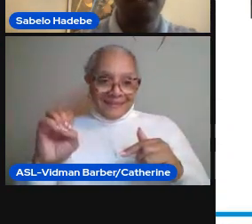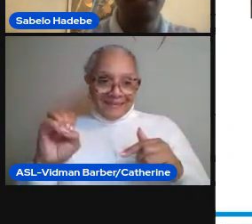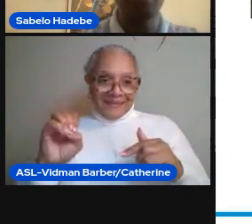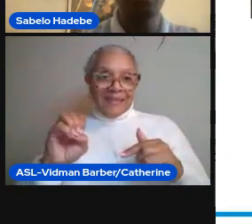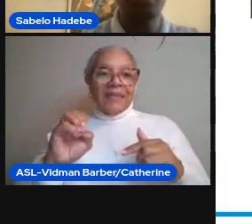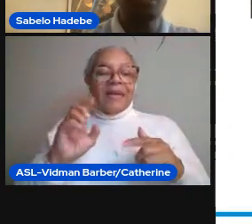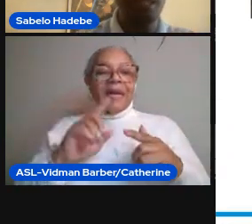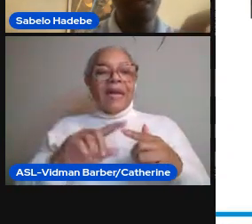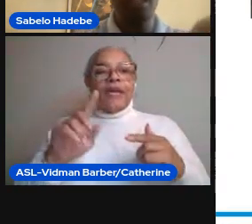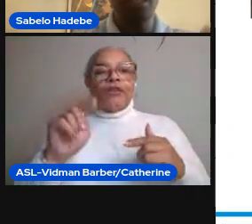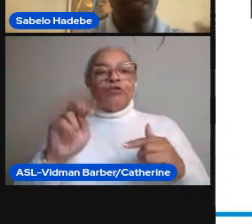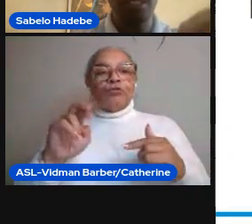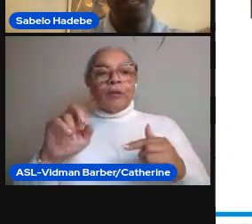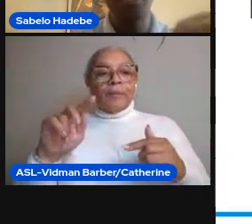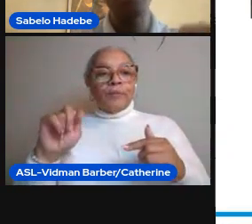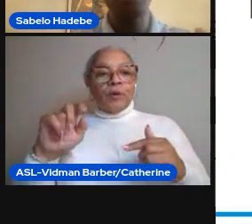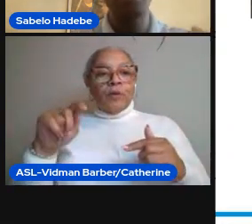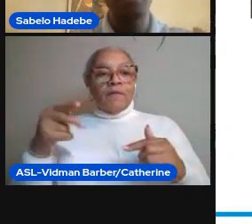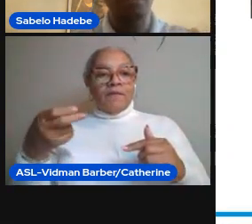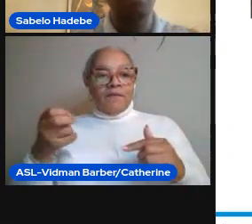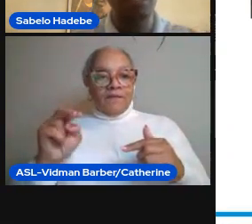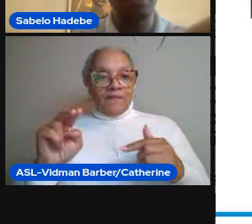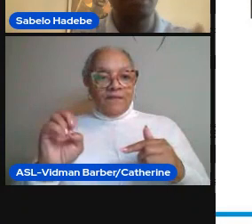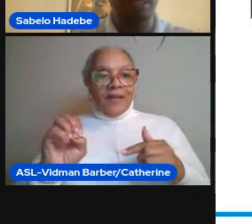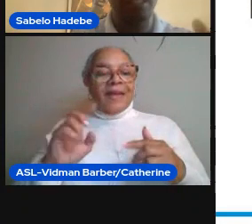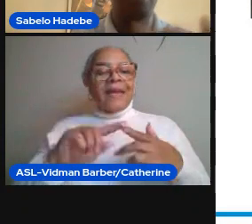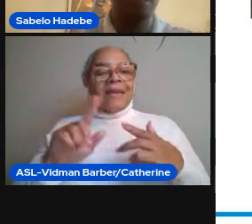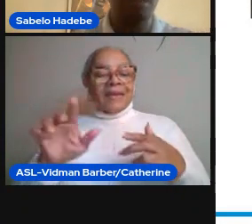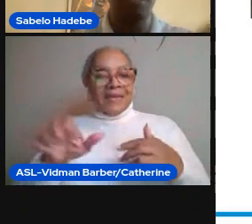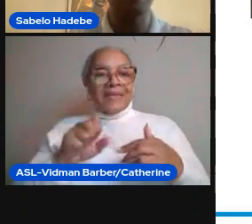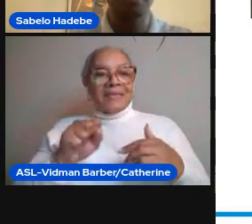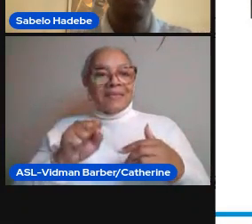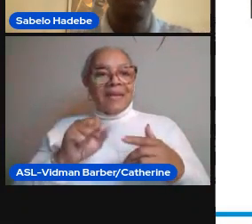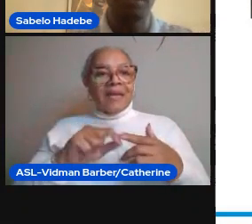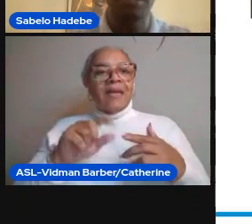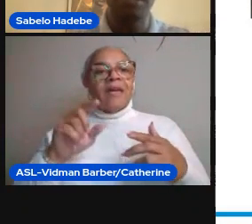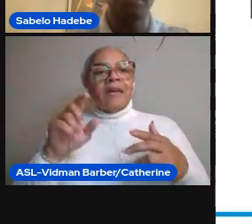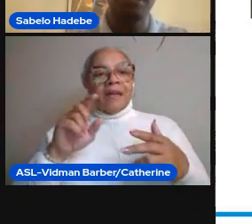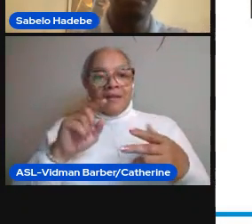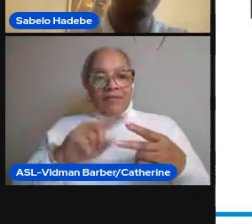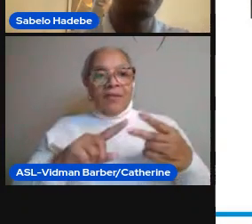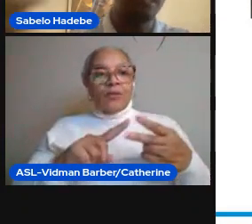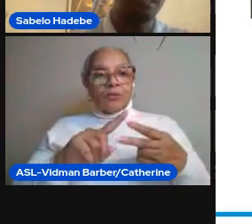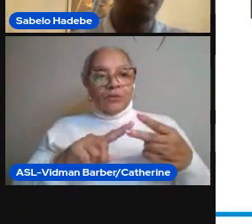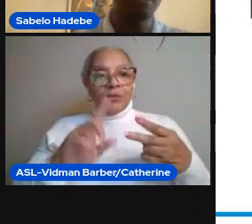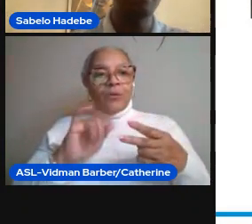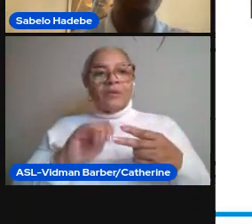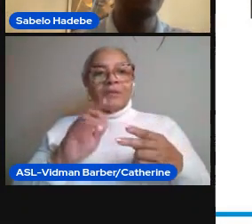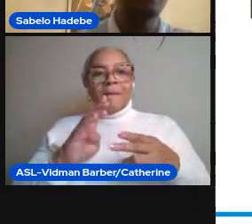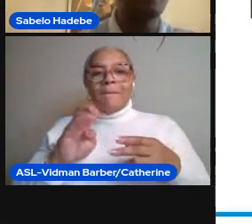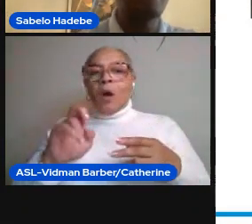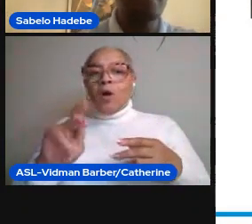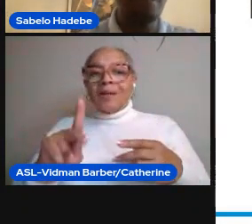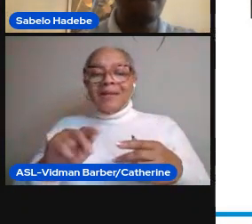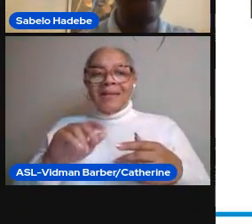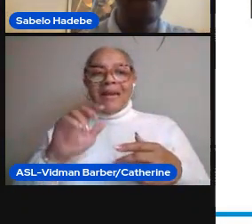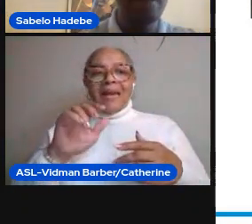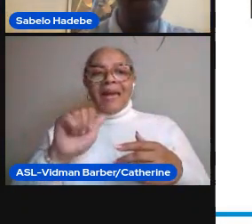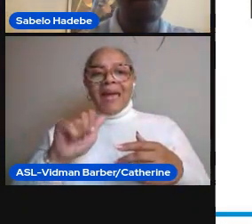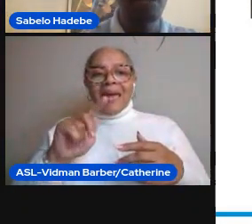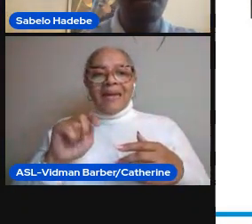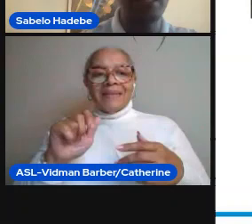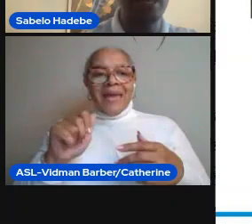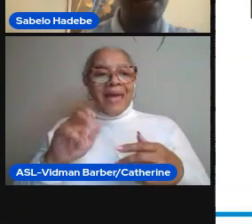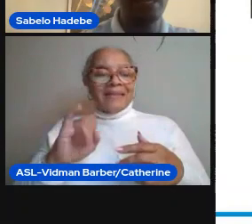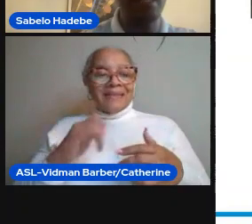tryptophan. So it can take phenylalanine as a bulky amino acid, and it can digest it,